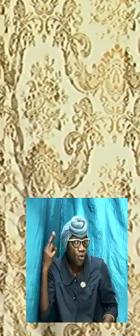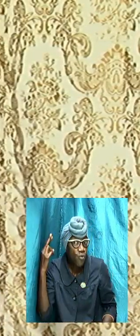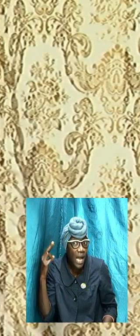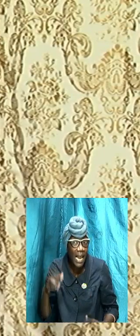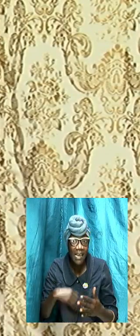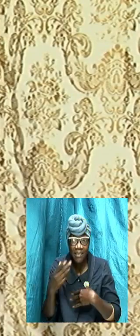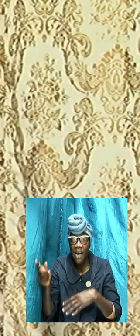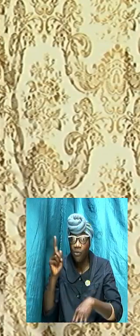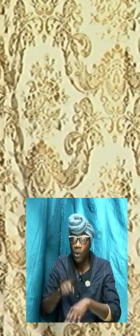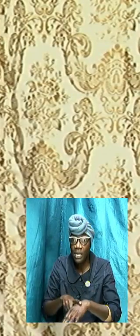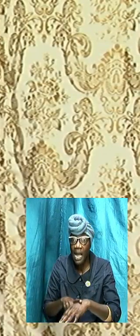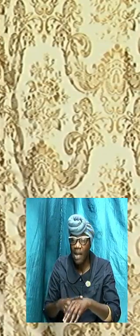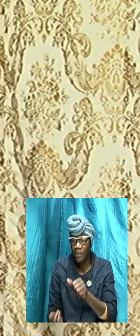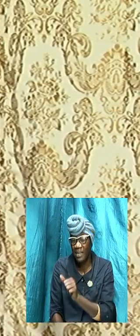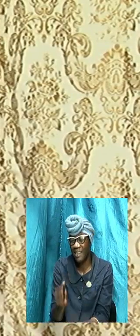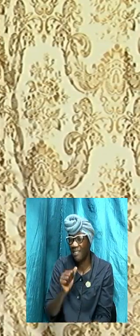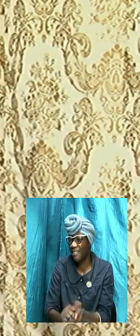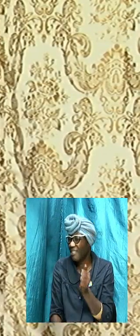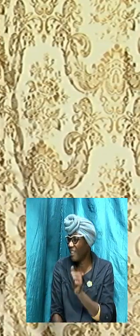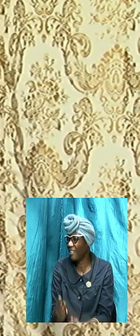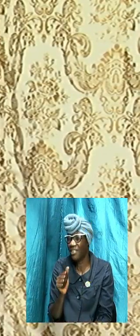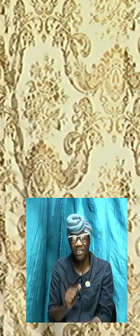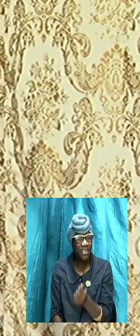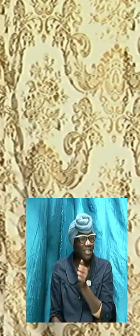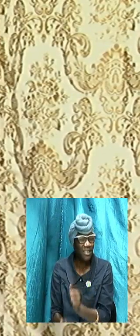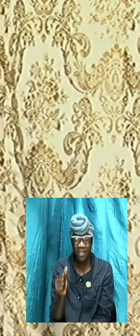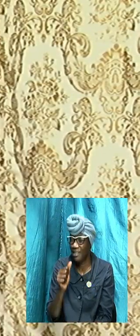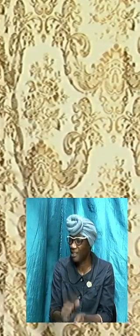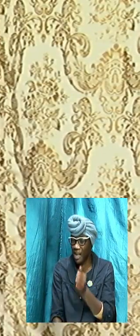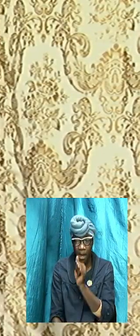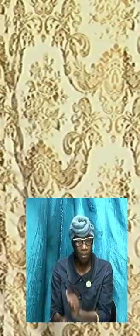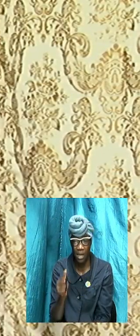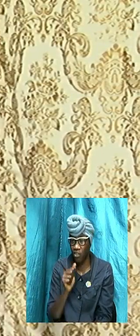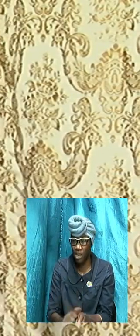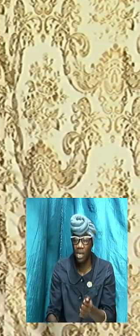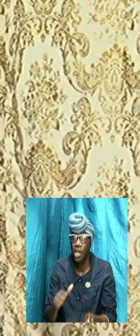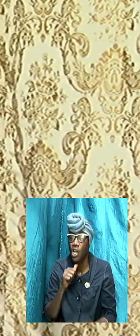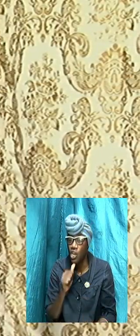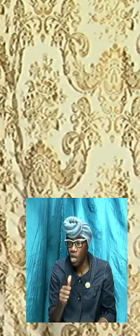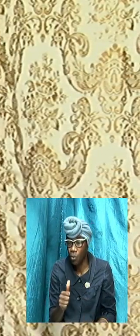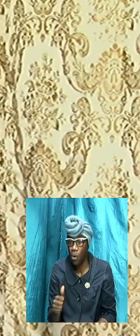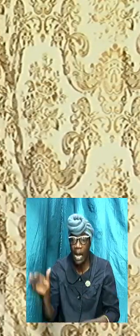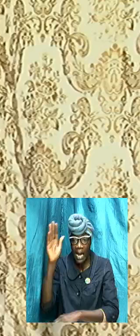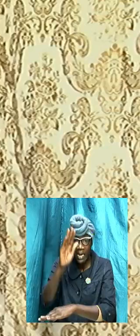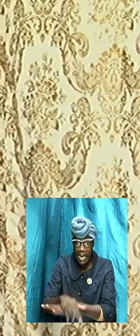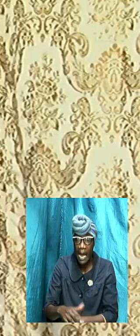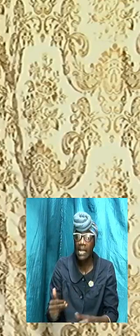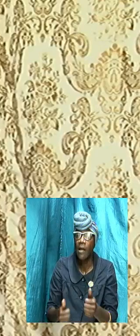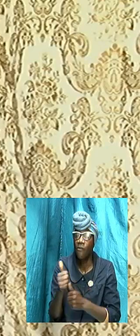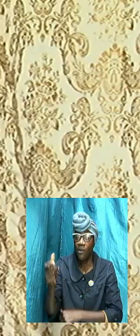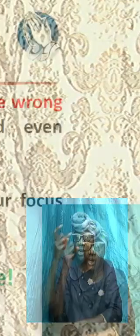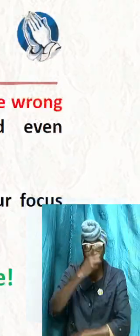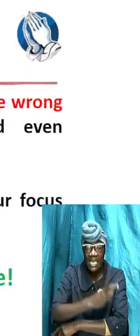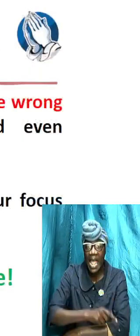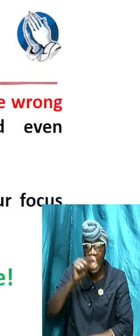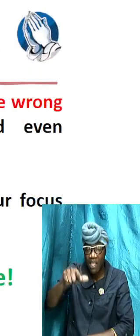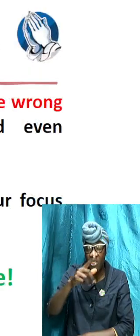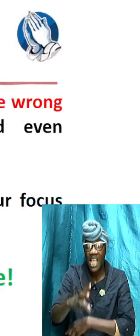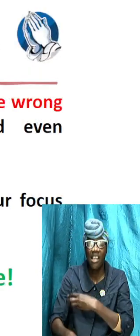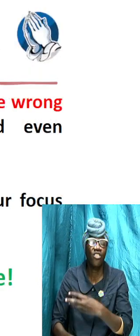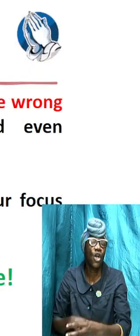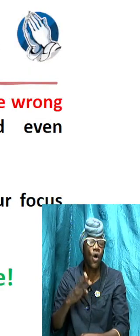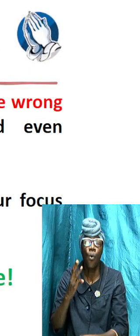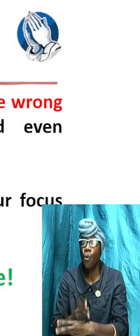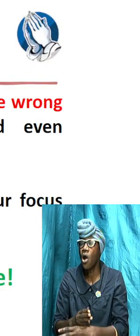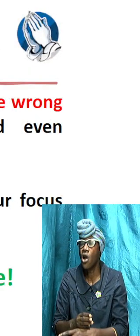is damaging and even dangerous, because as night follows day, this world is on its